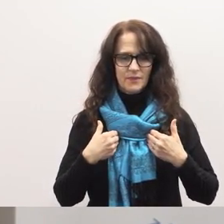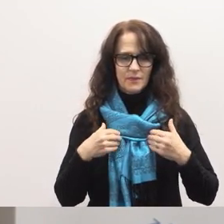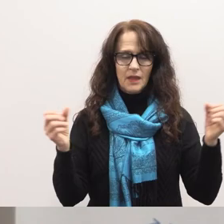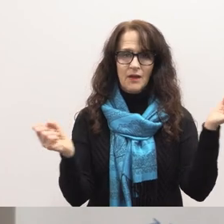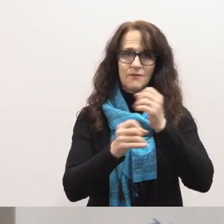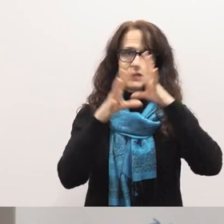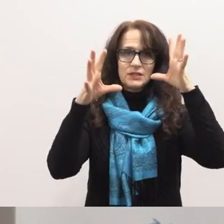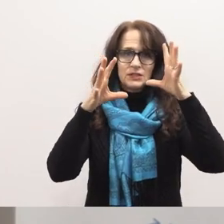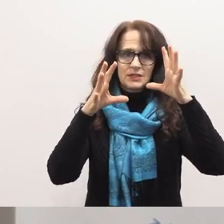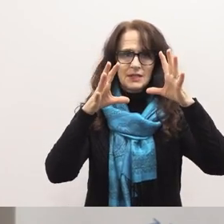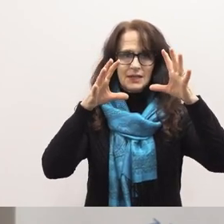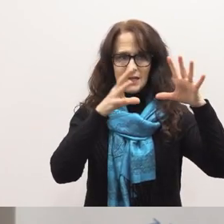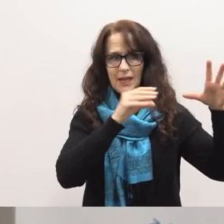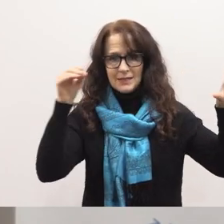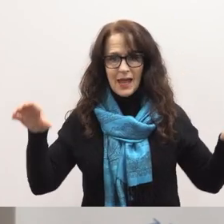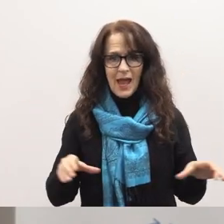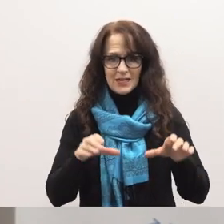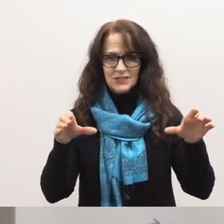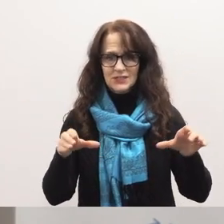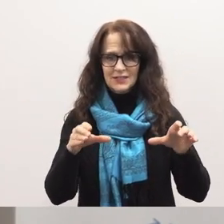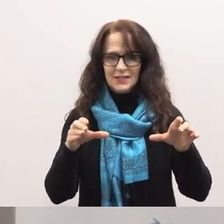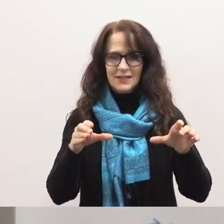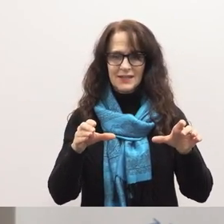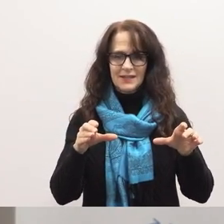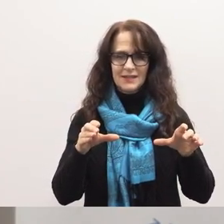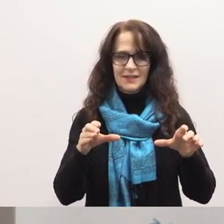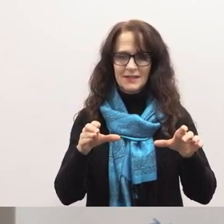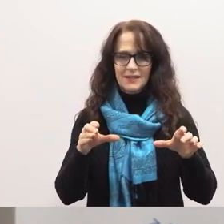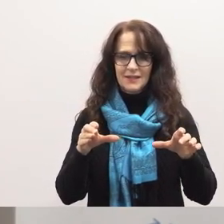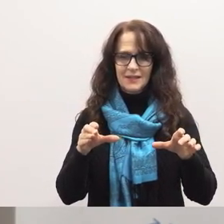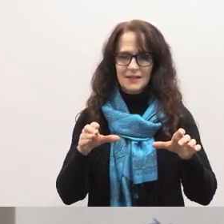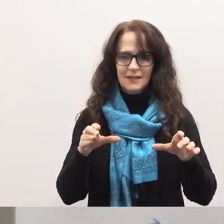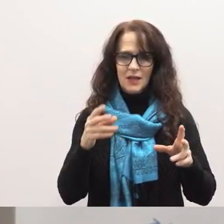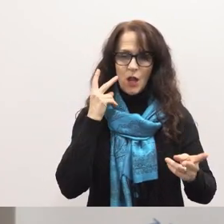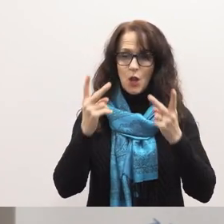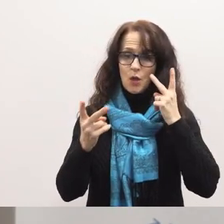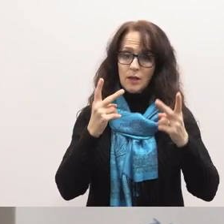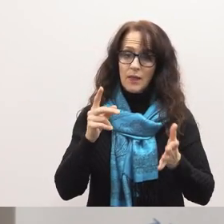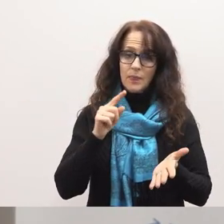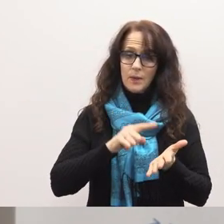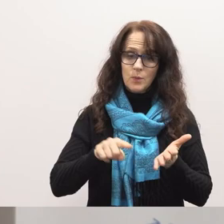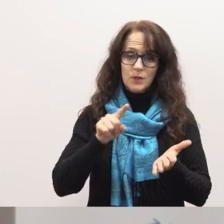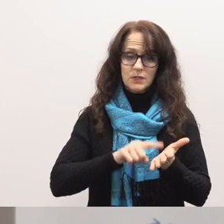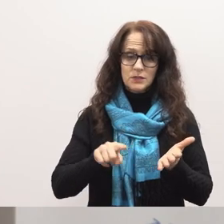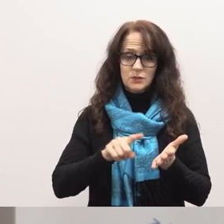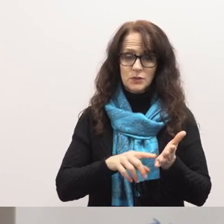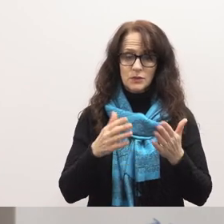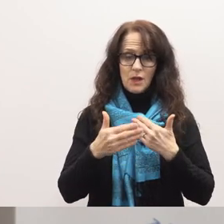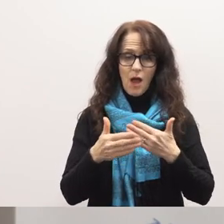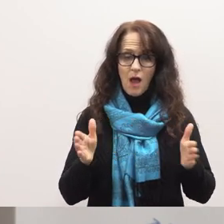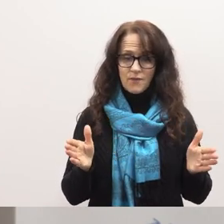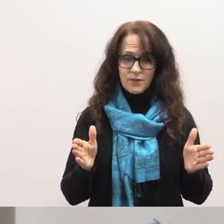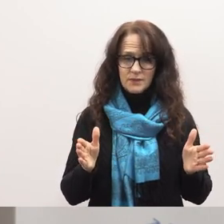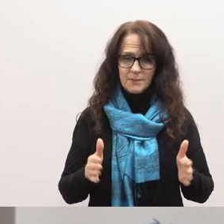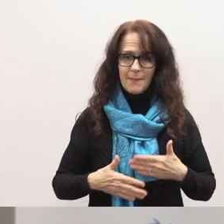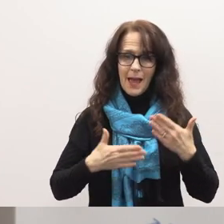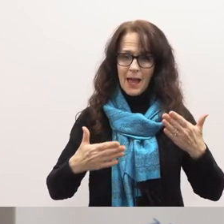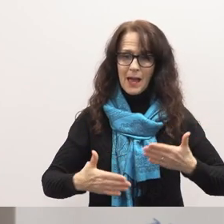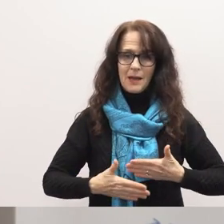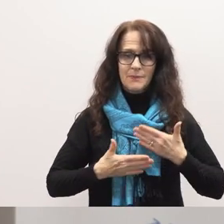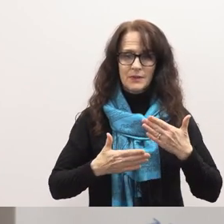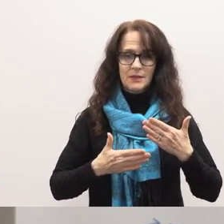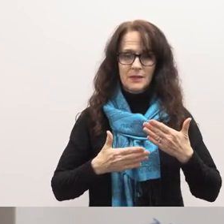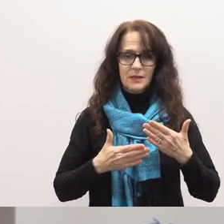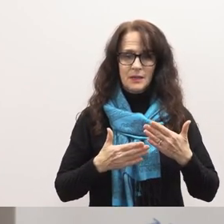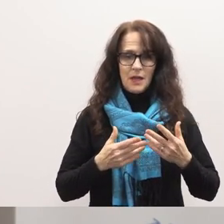action, and we're going to take a look at the research office, and I'm very happy that we're going to